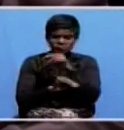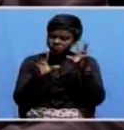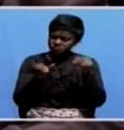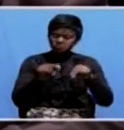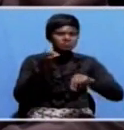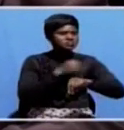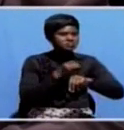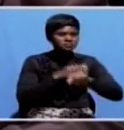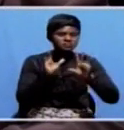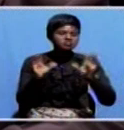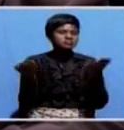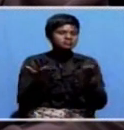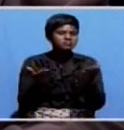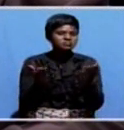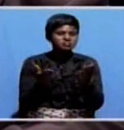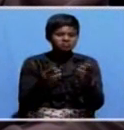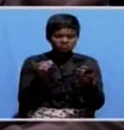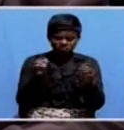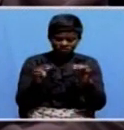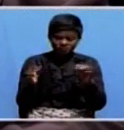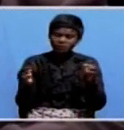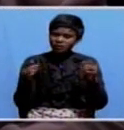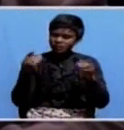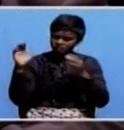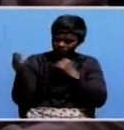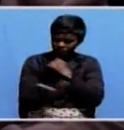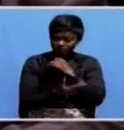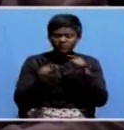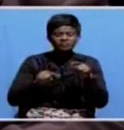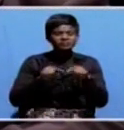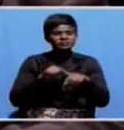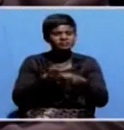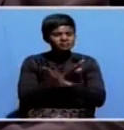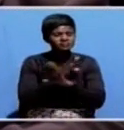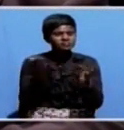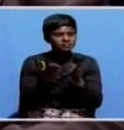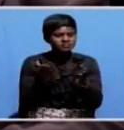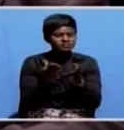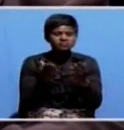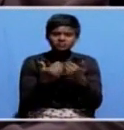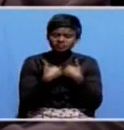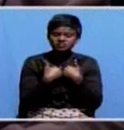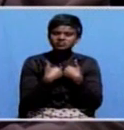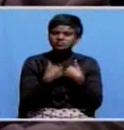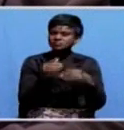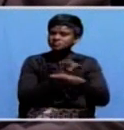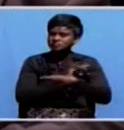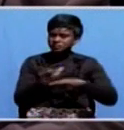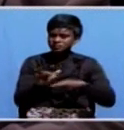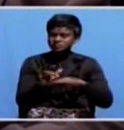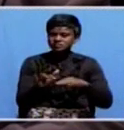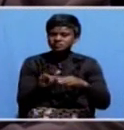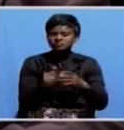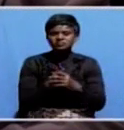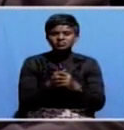investment coming to Zambia because we had nationalized the assets of the